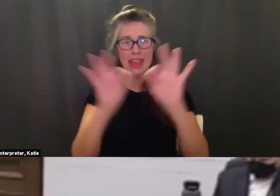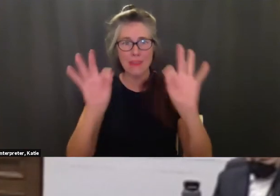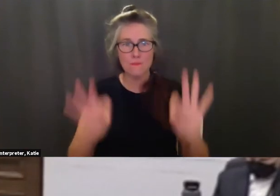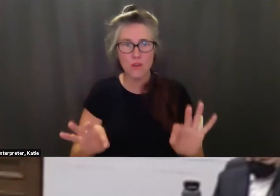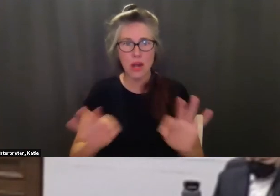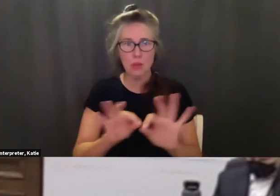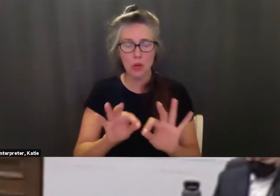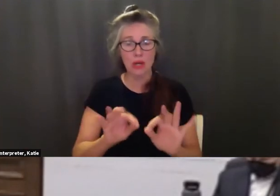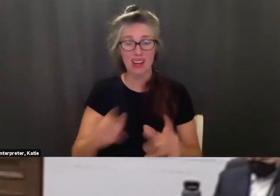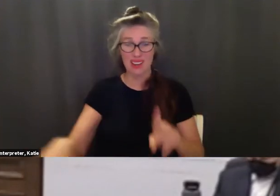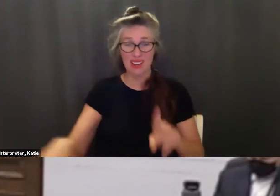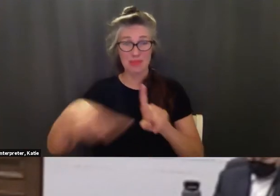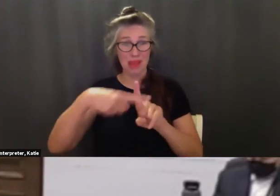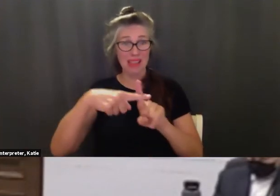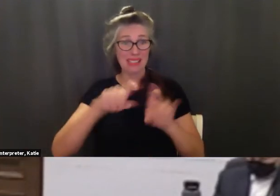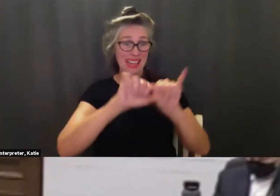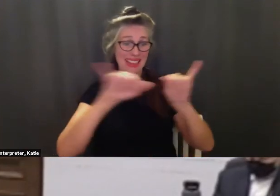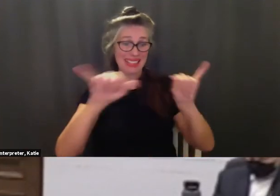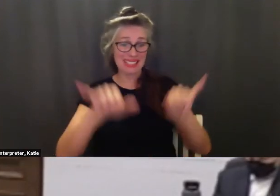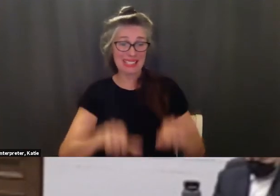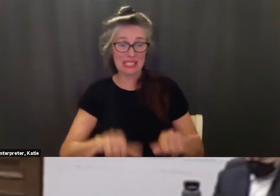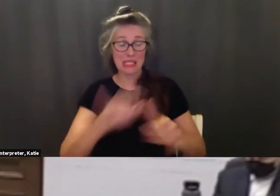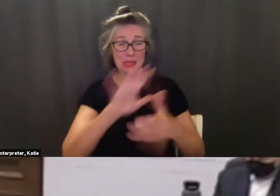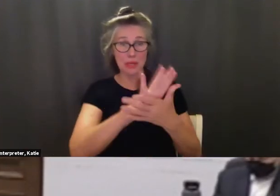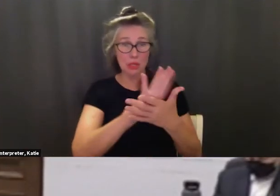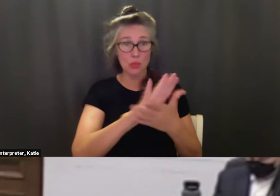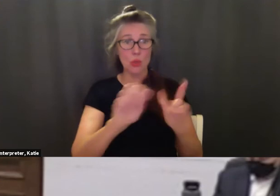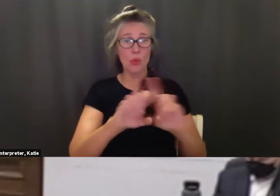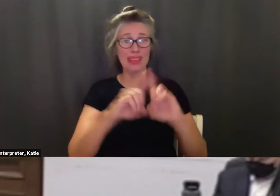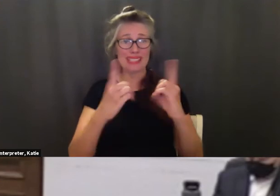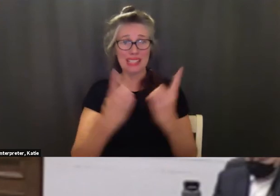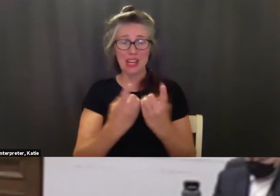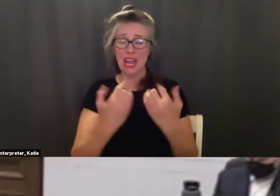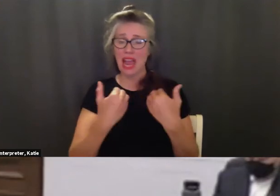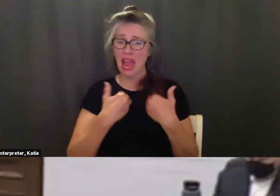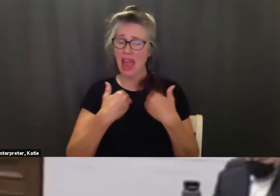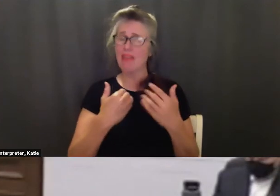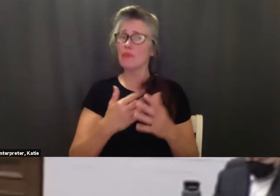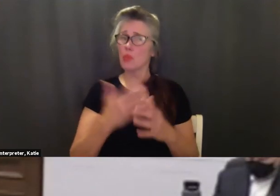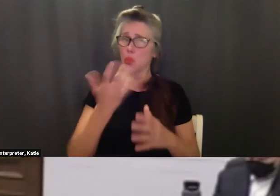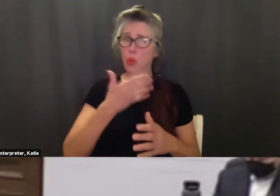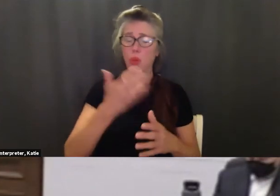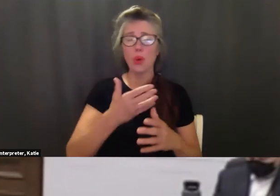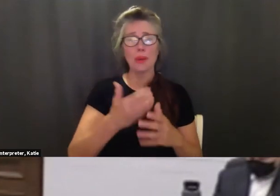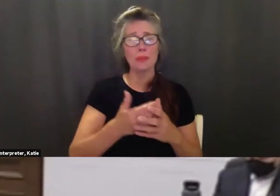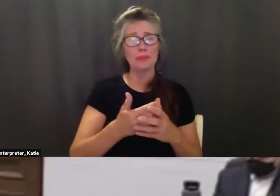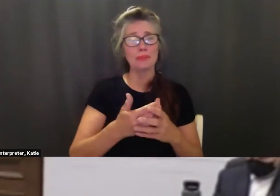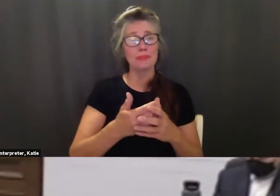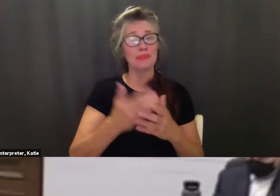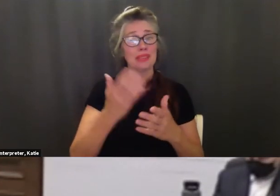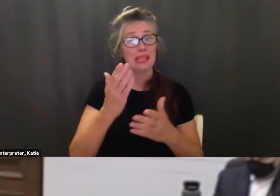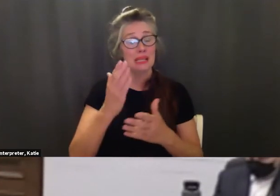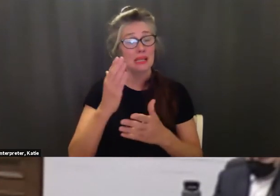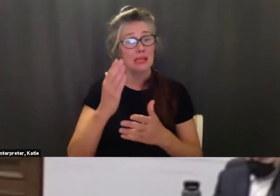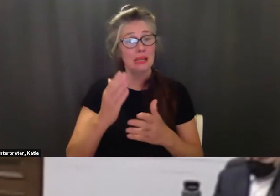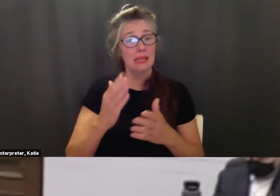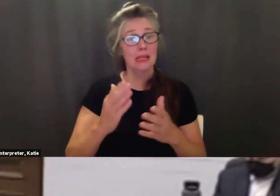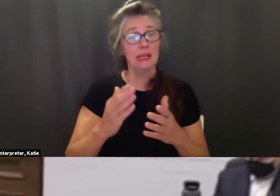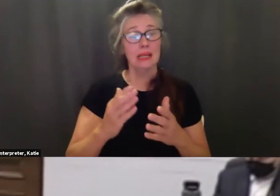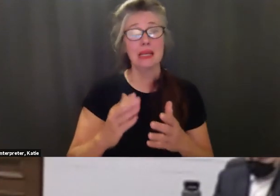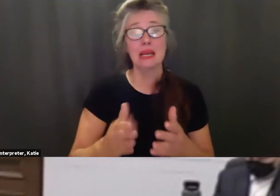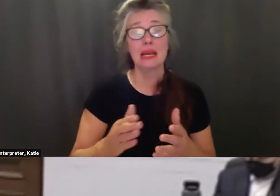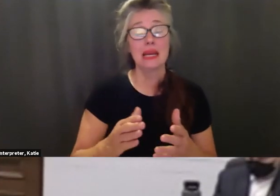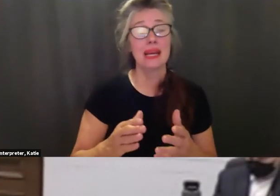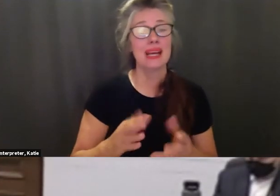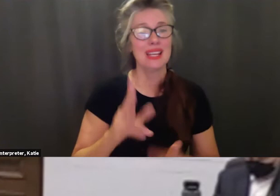in our systems, in our school, in our district, we have some very successful bright spots